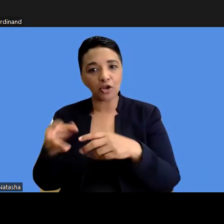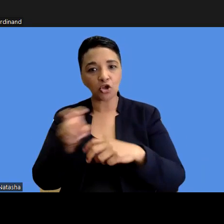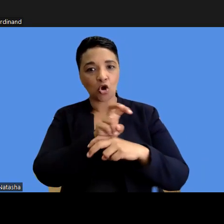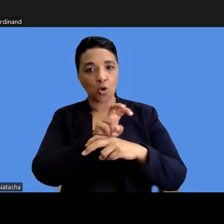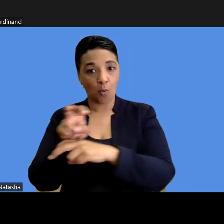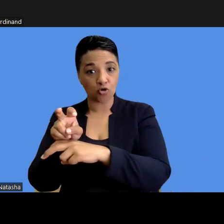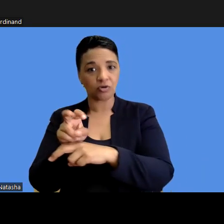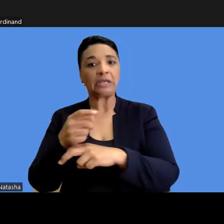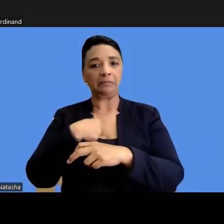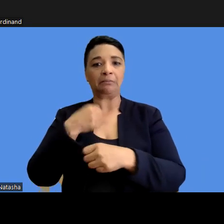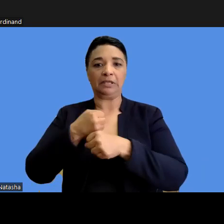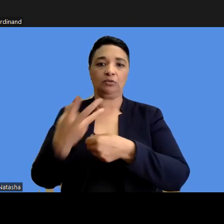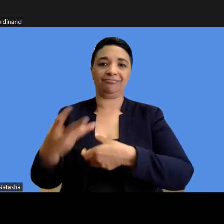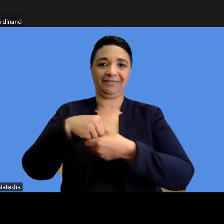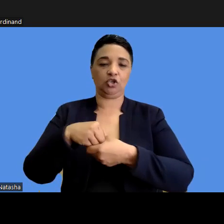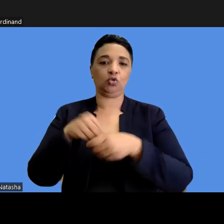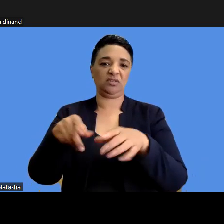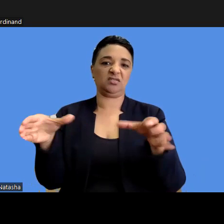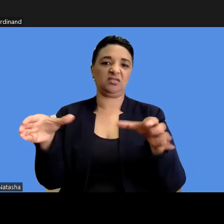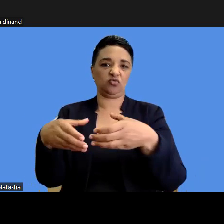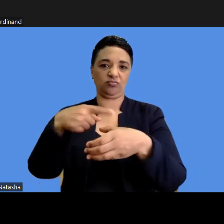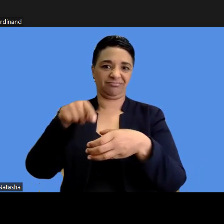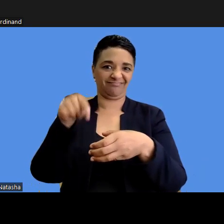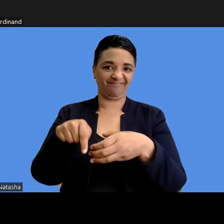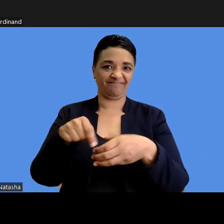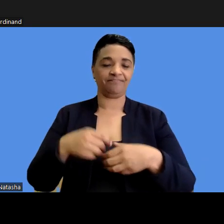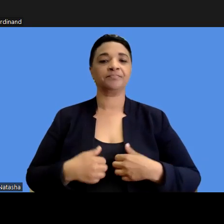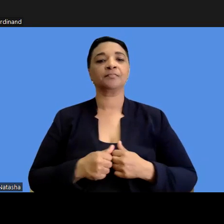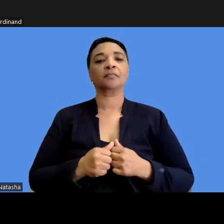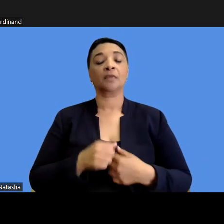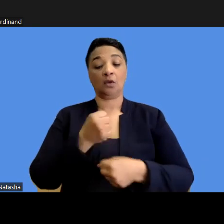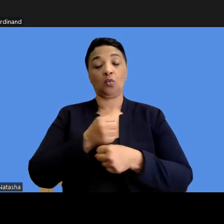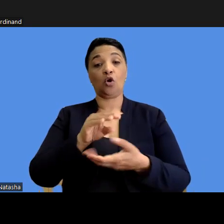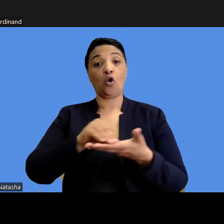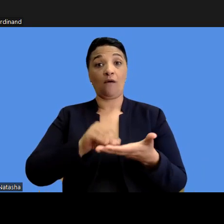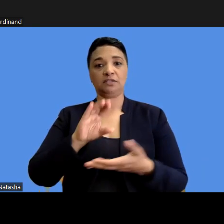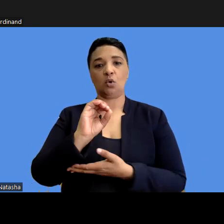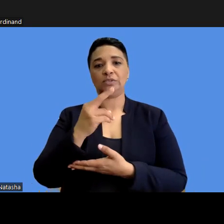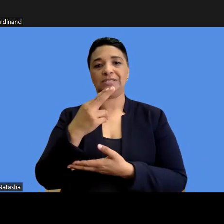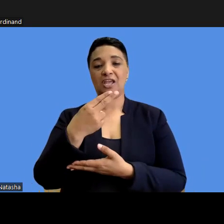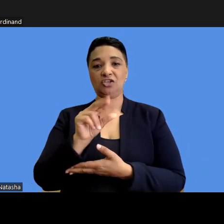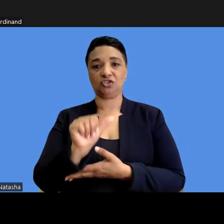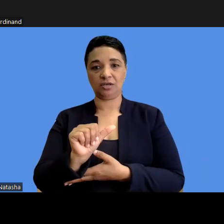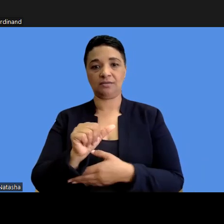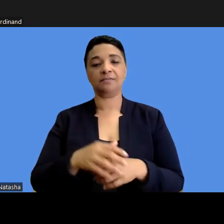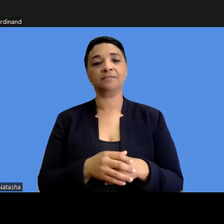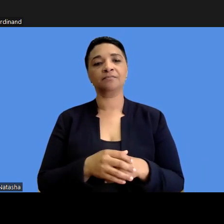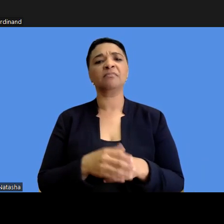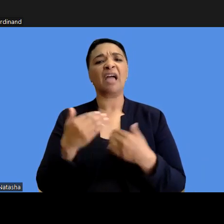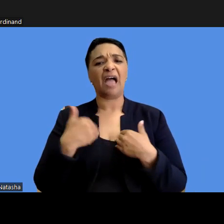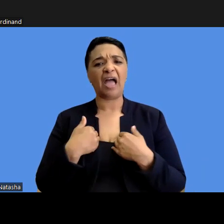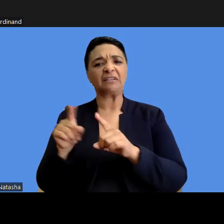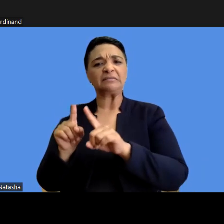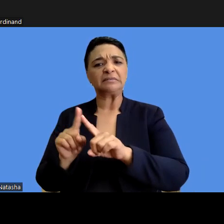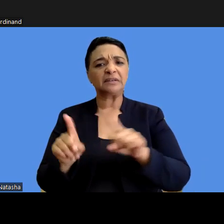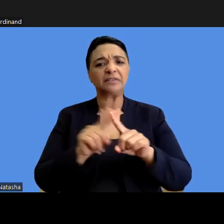a mouthful. We have several portfolio within the branch,